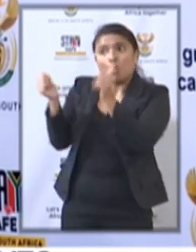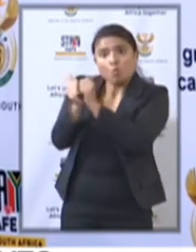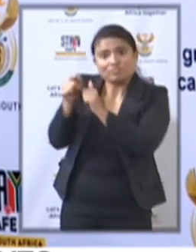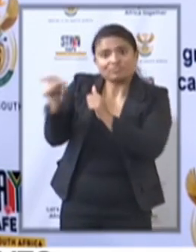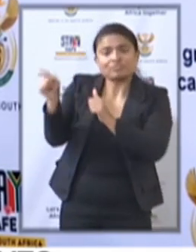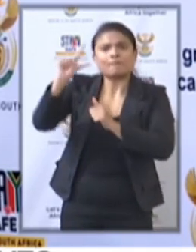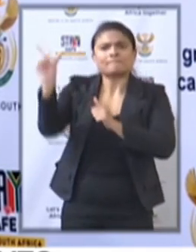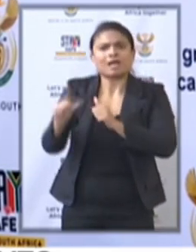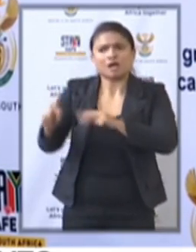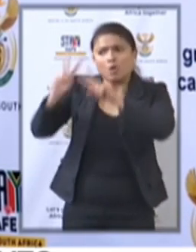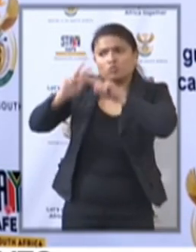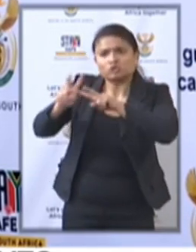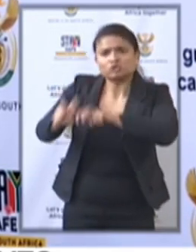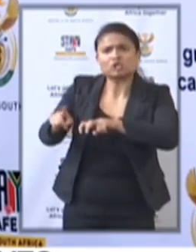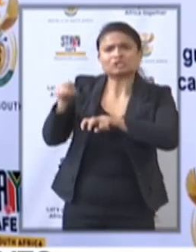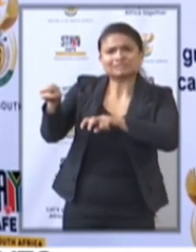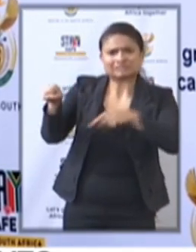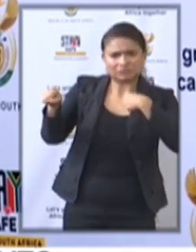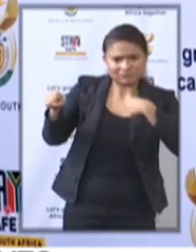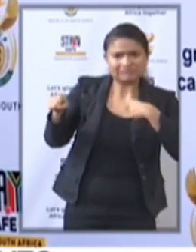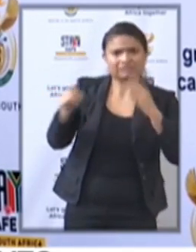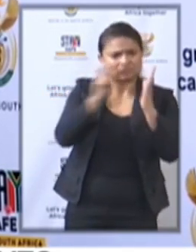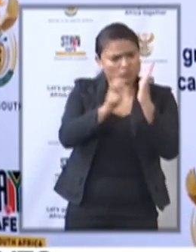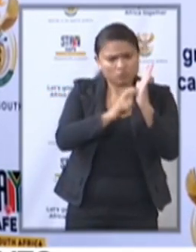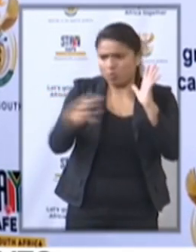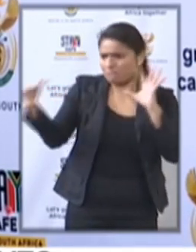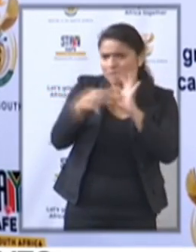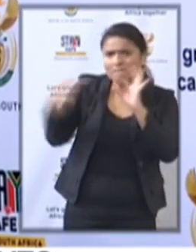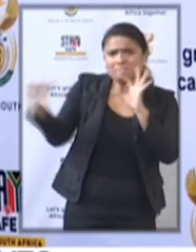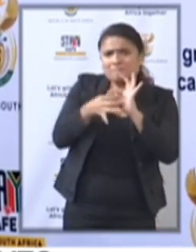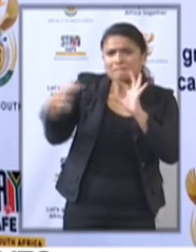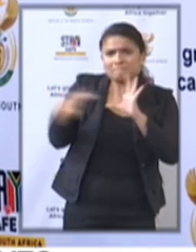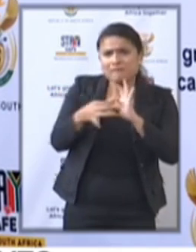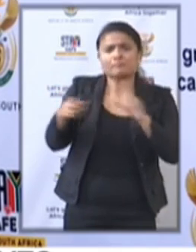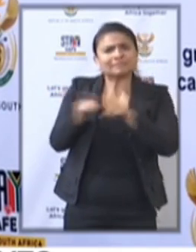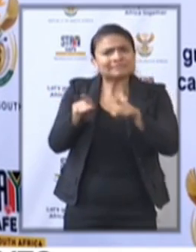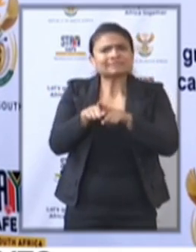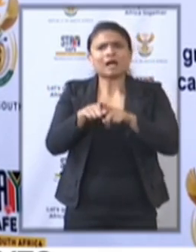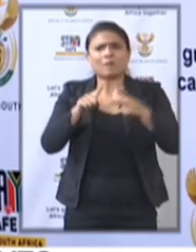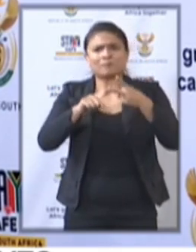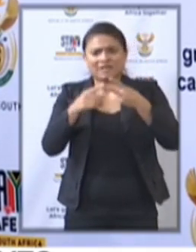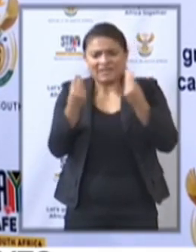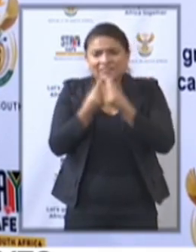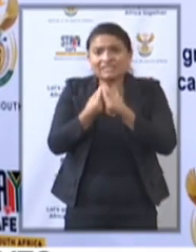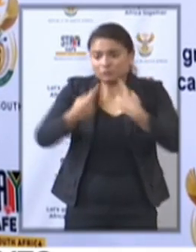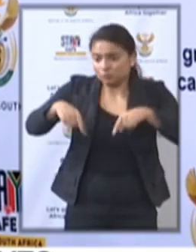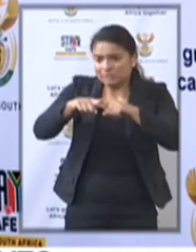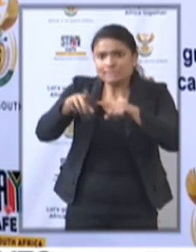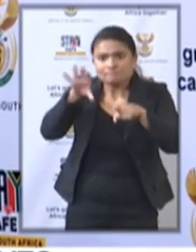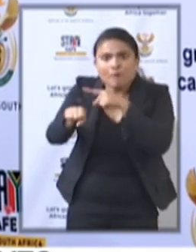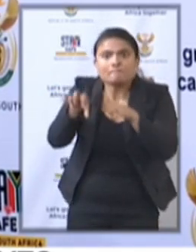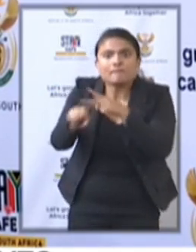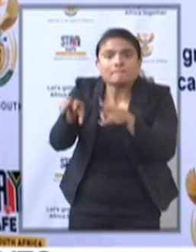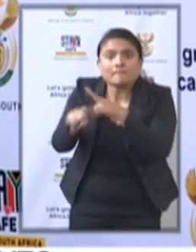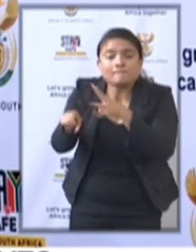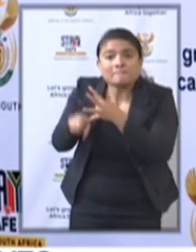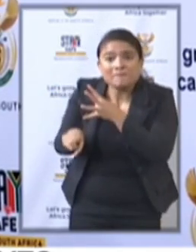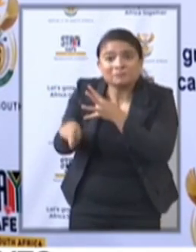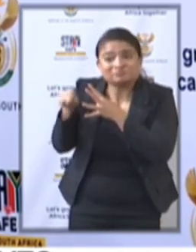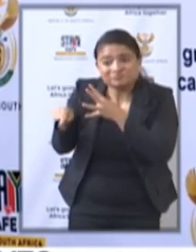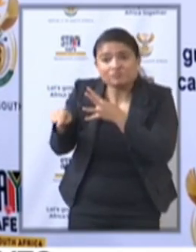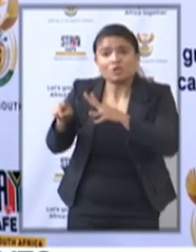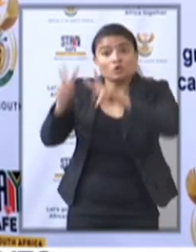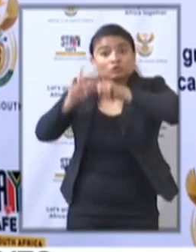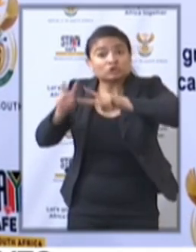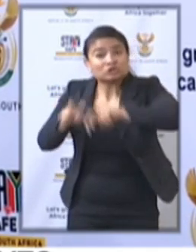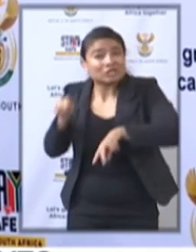proper protocols are being followed and the effective ingredients, once found, the clinical research